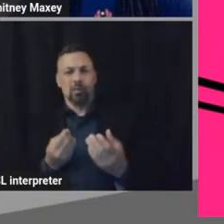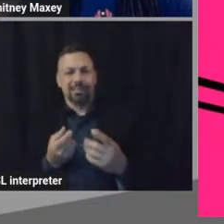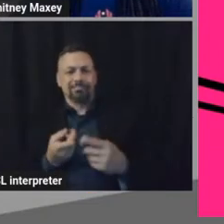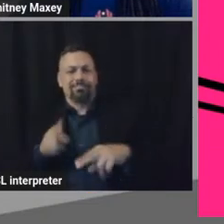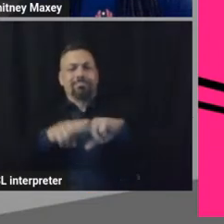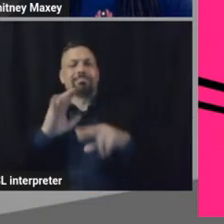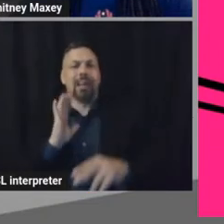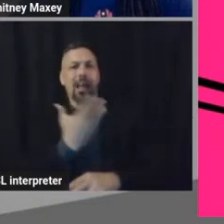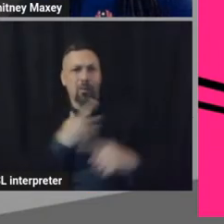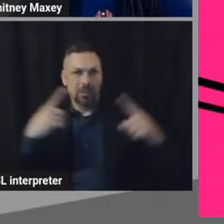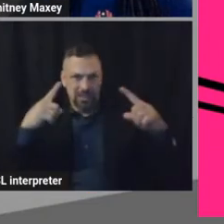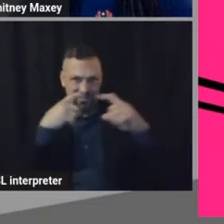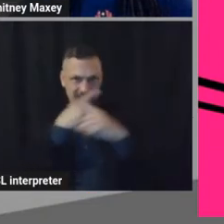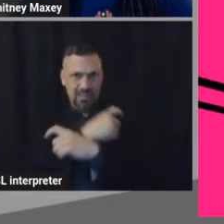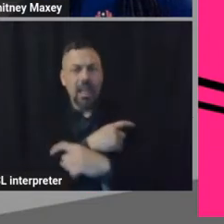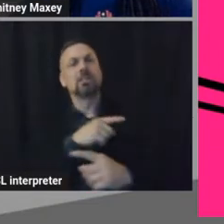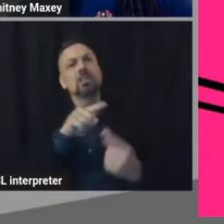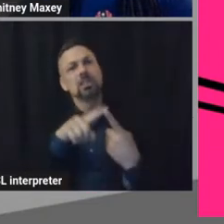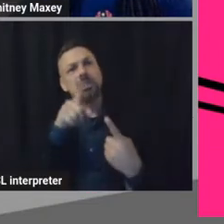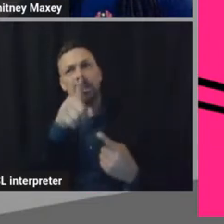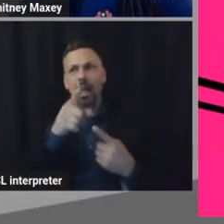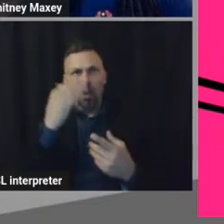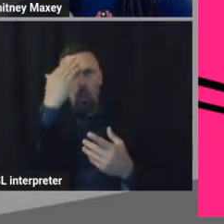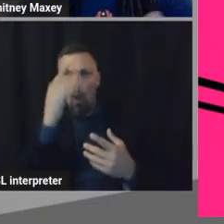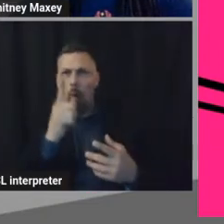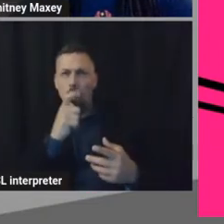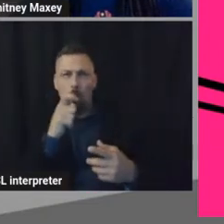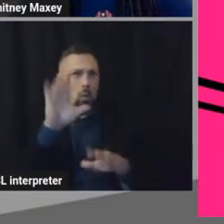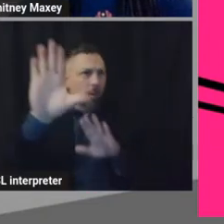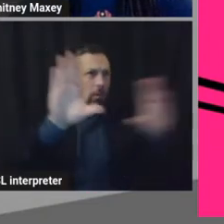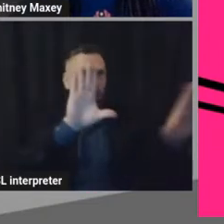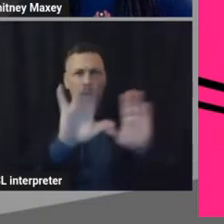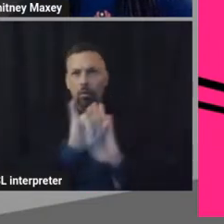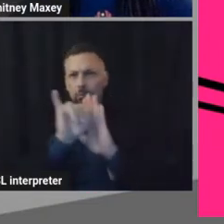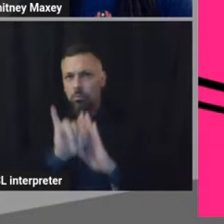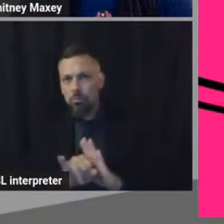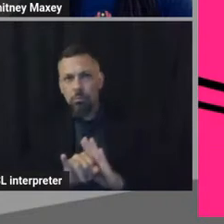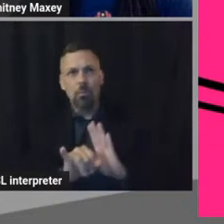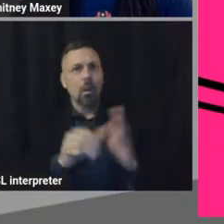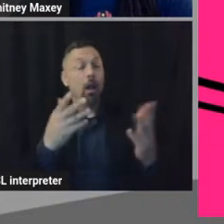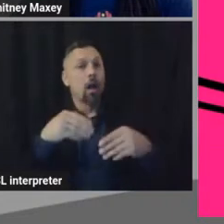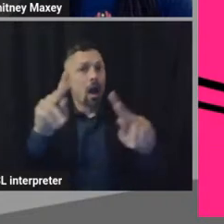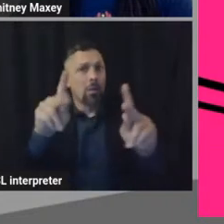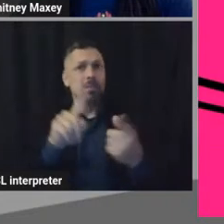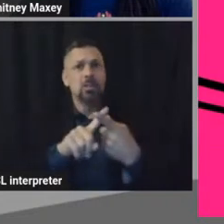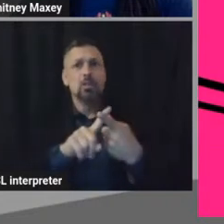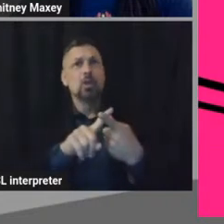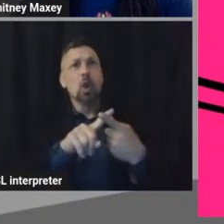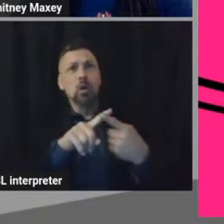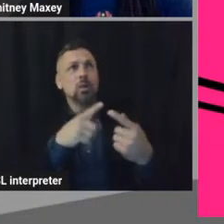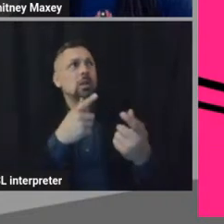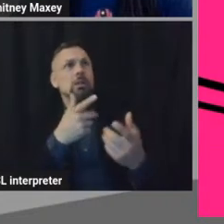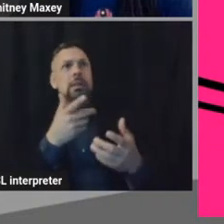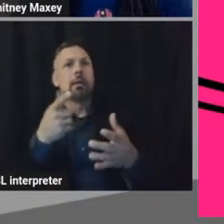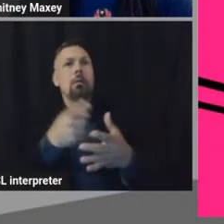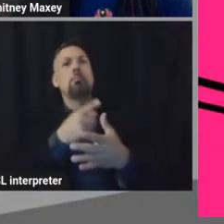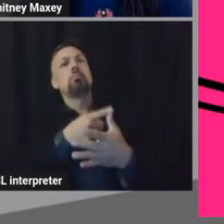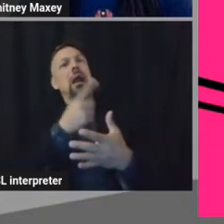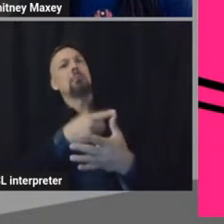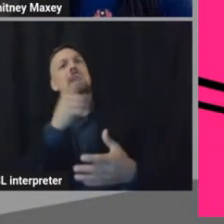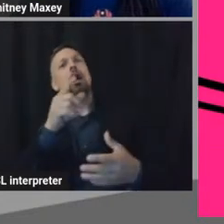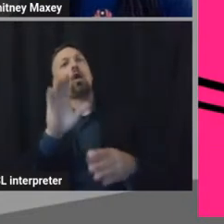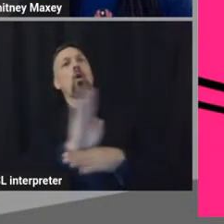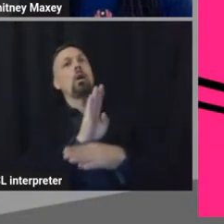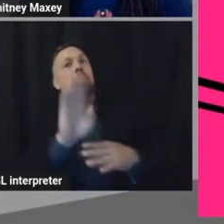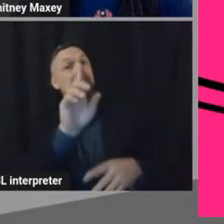to struggle with centrist and conservative forces in the front, for example, opportunities to primary corporate Democrats, and when